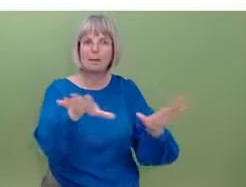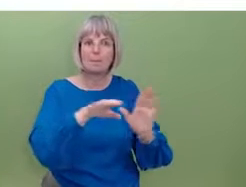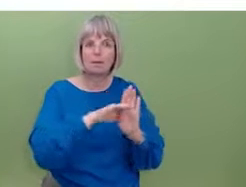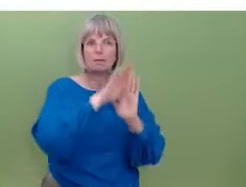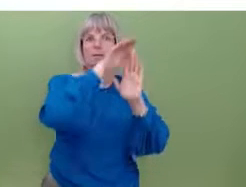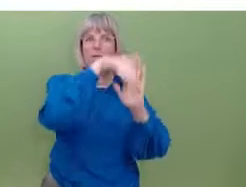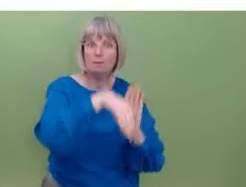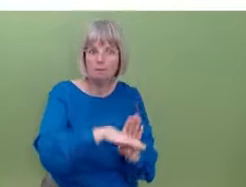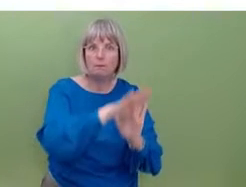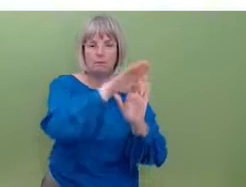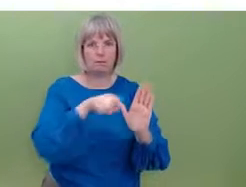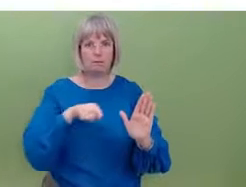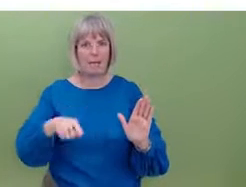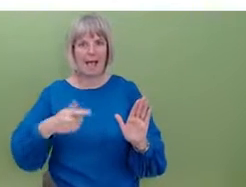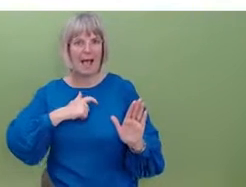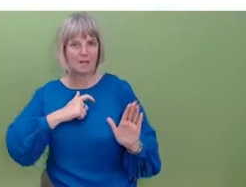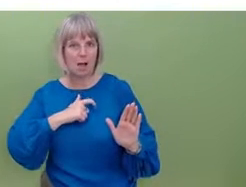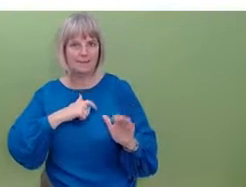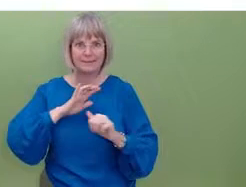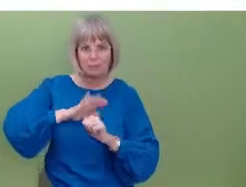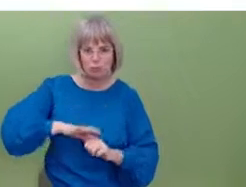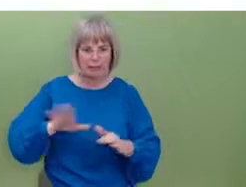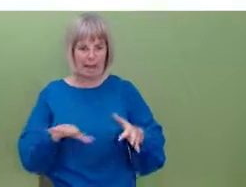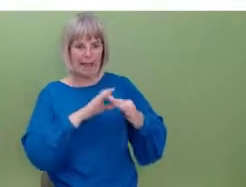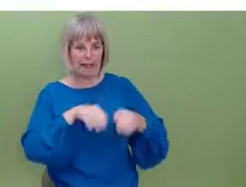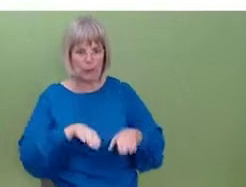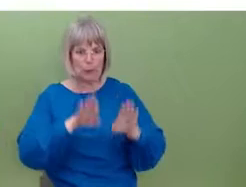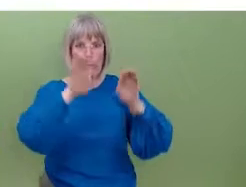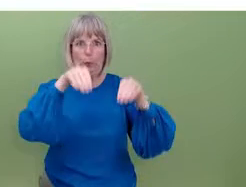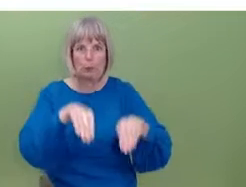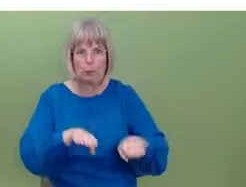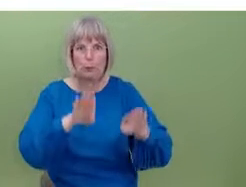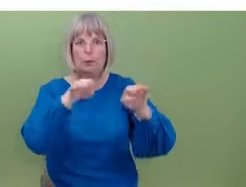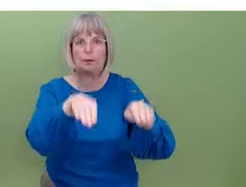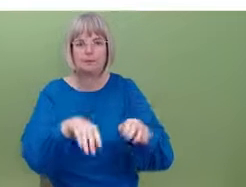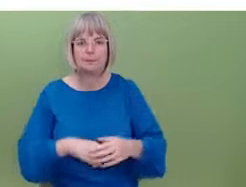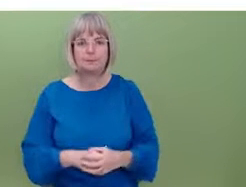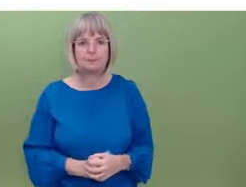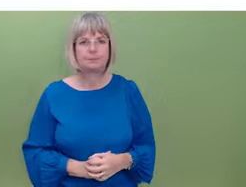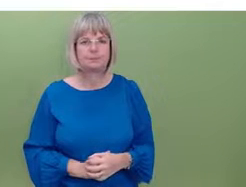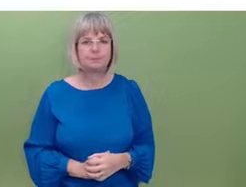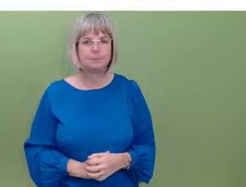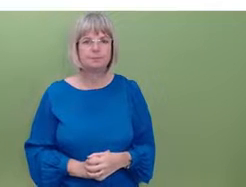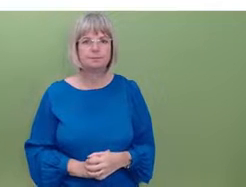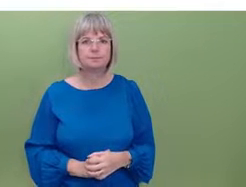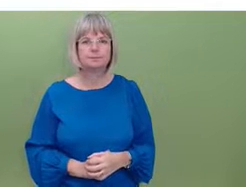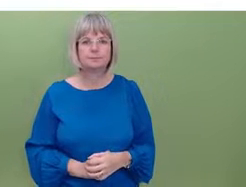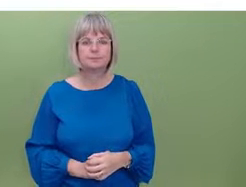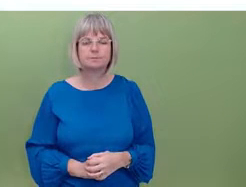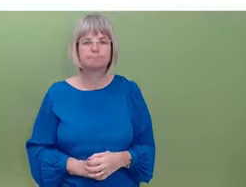The parents' response mapped closely onto the children's response. So in